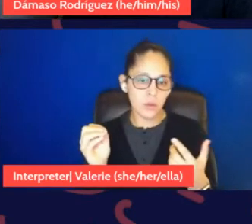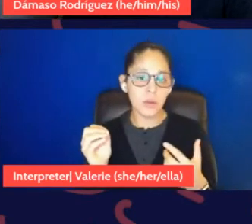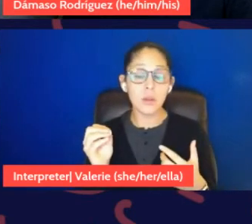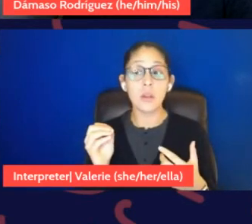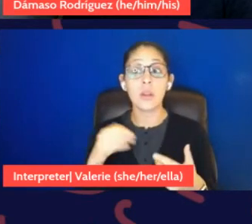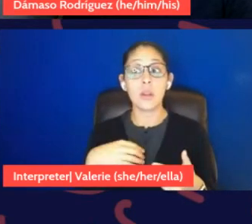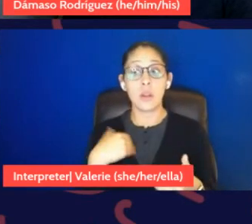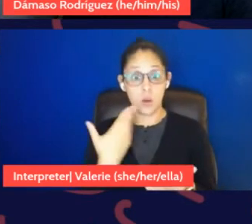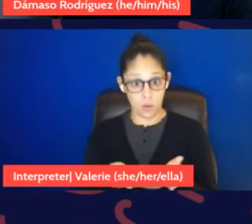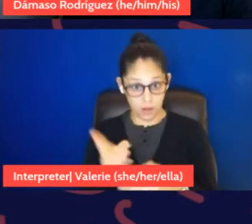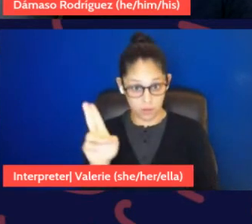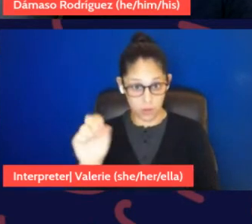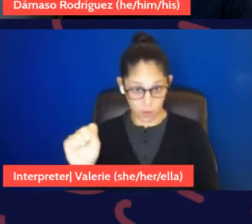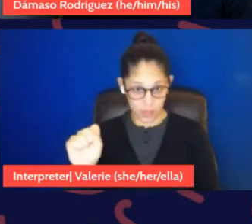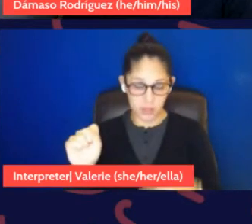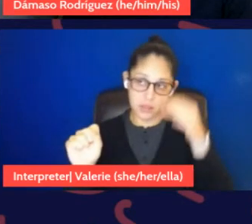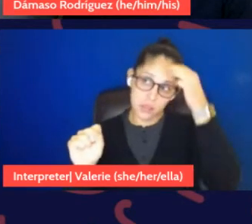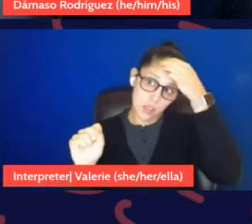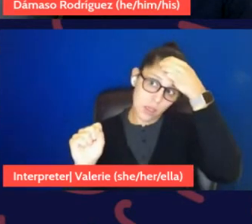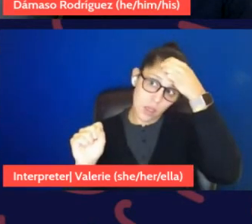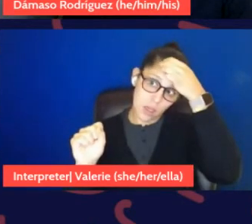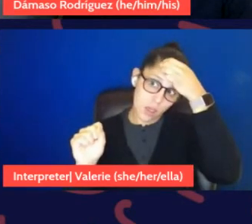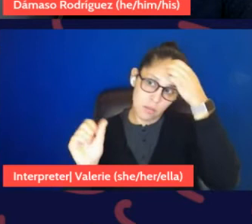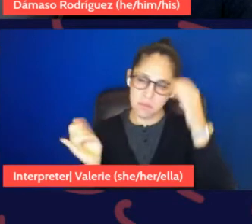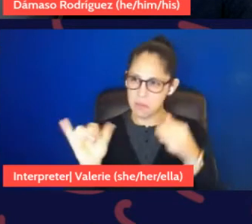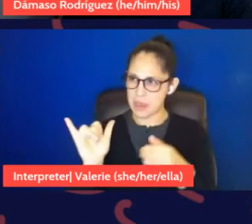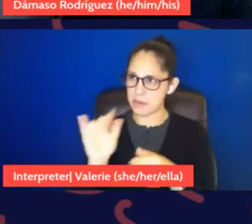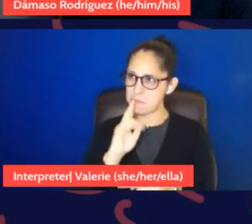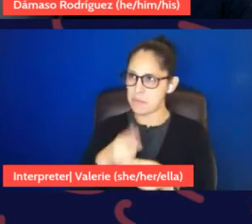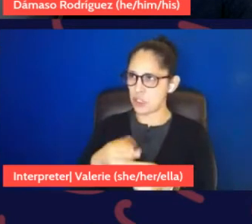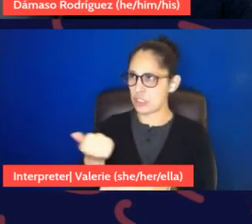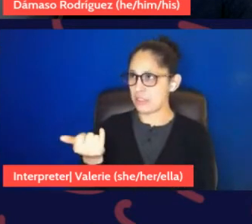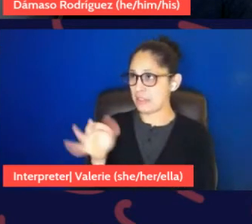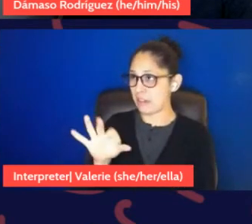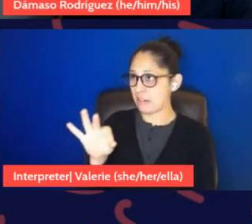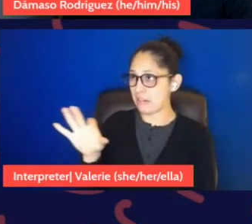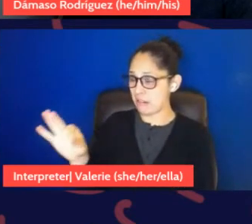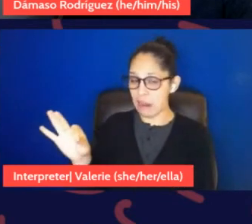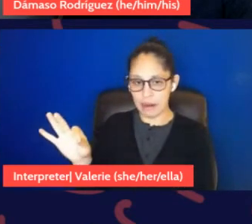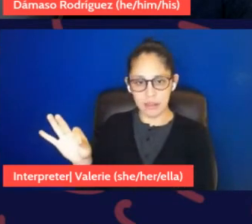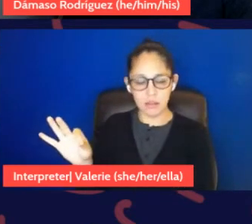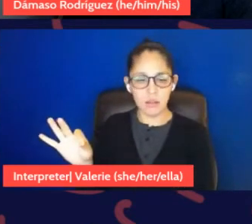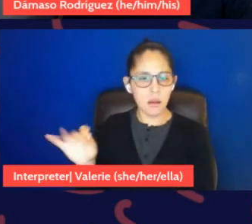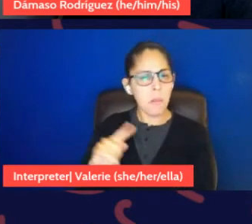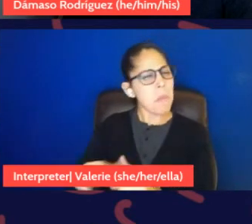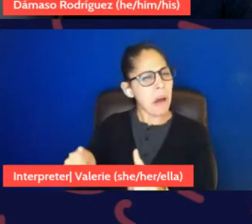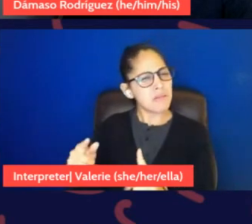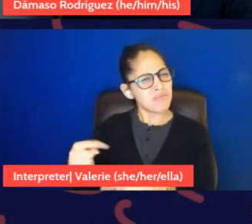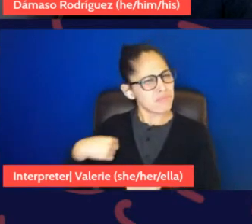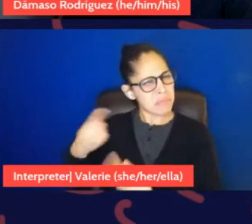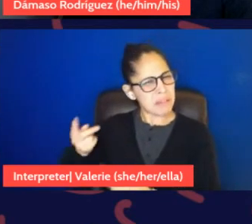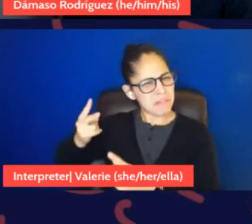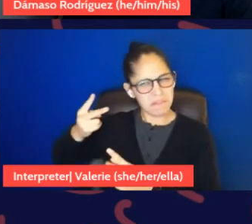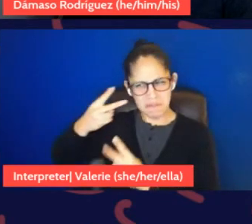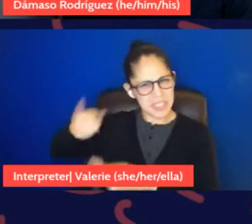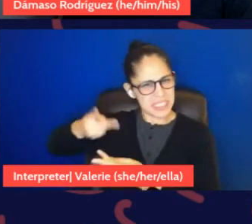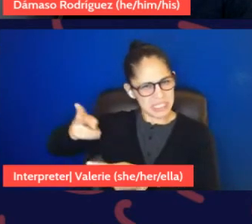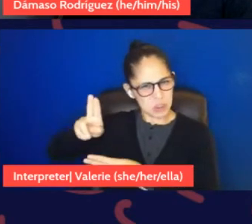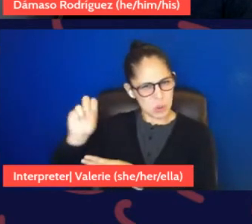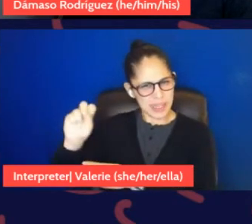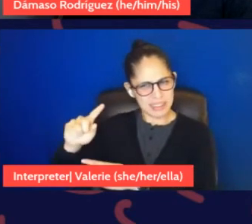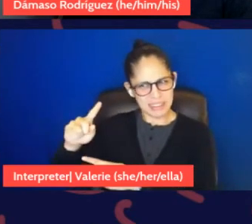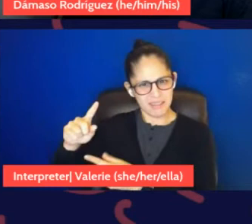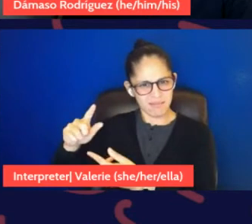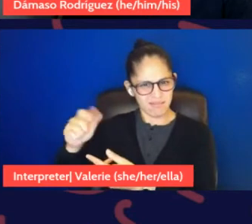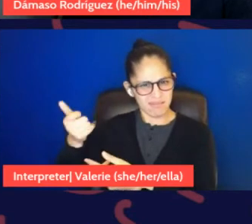here, like I said, in 1999, though I started coming earlier since 94. And it